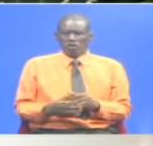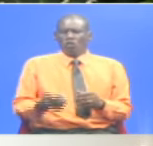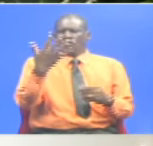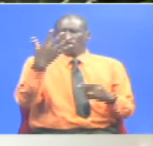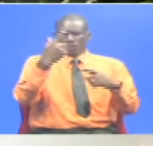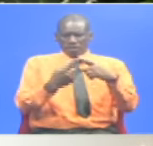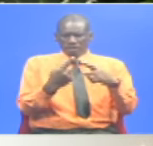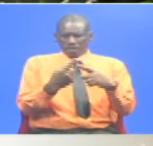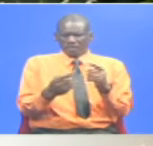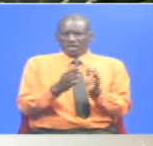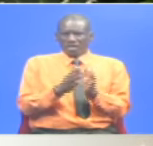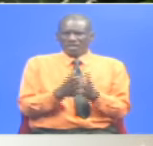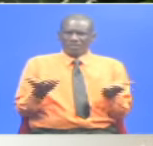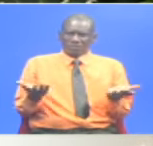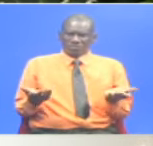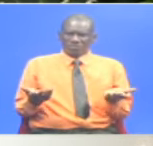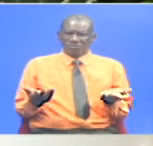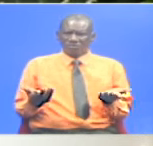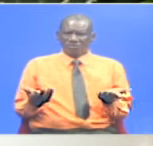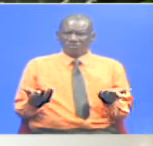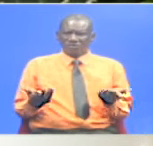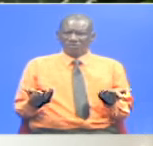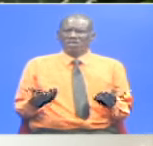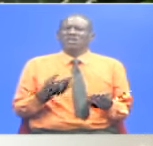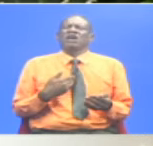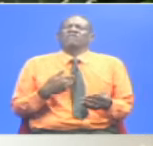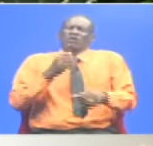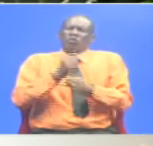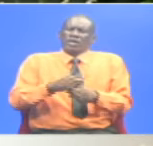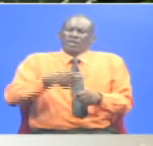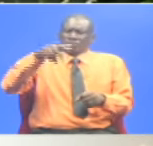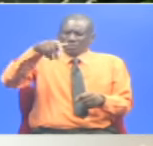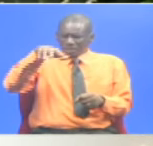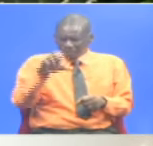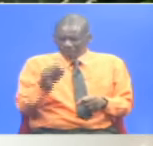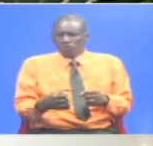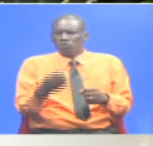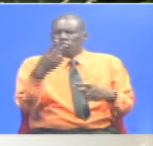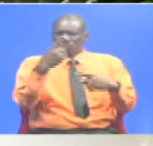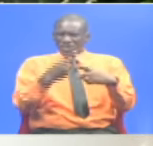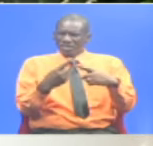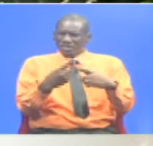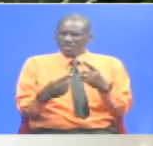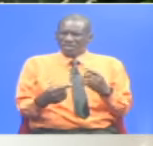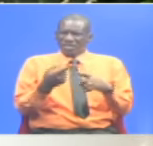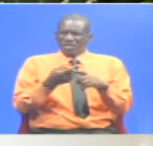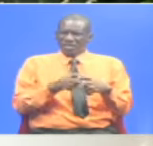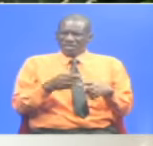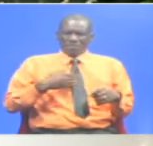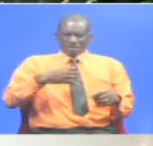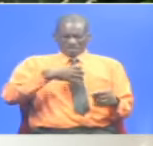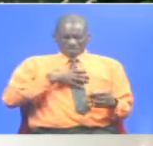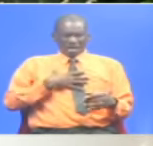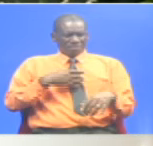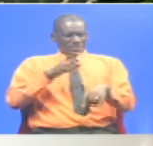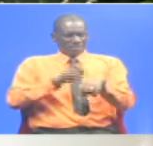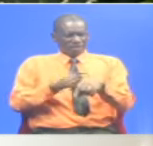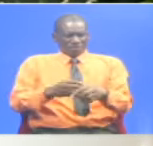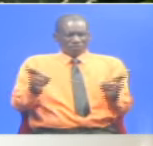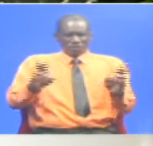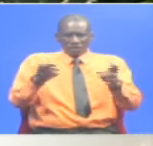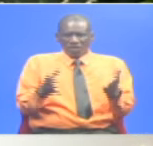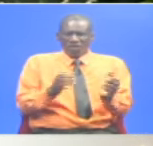5 years, and Permanent Secretary for 2 years. And then my retirement age,